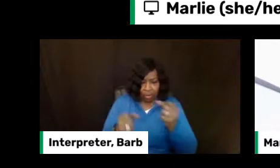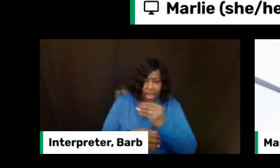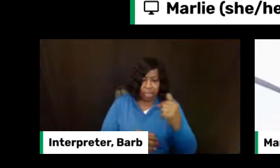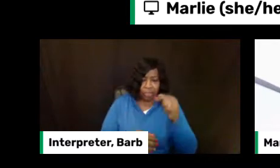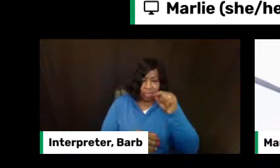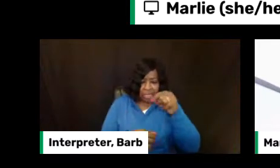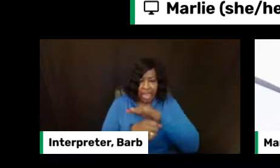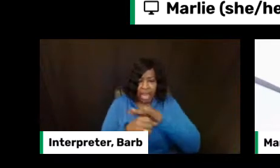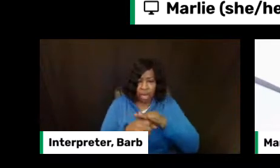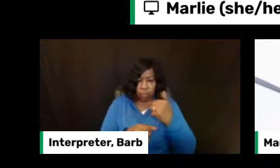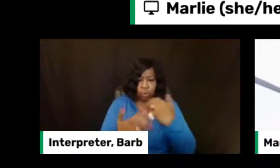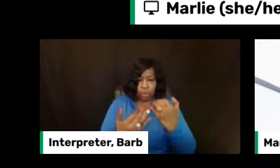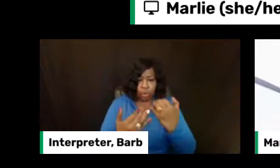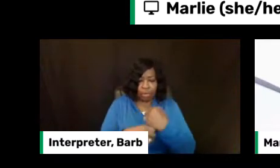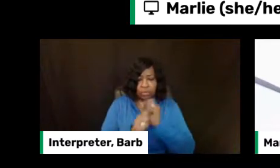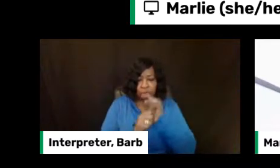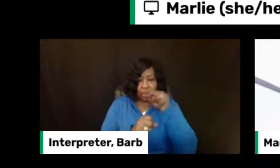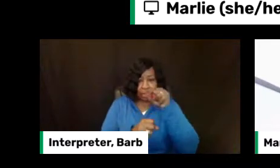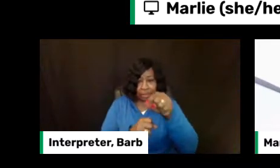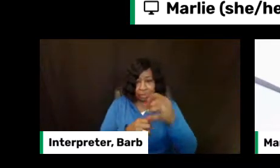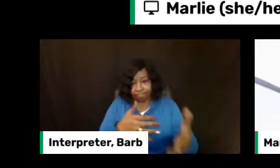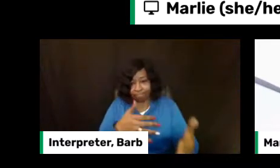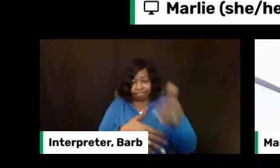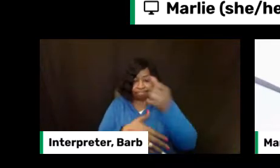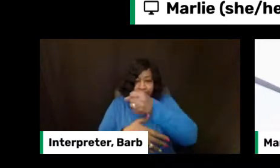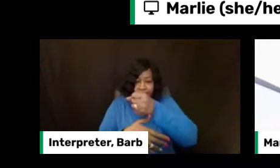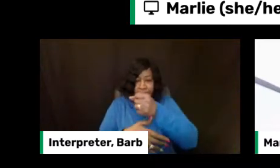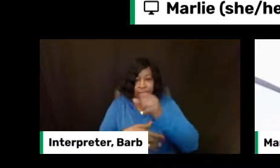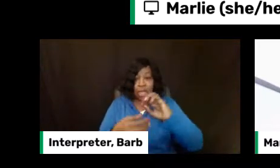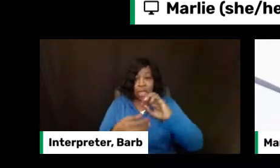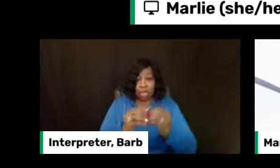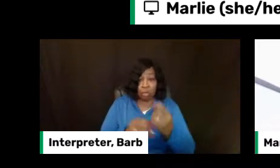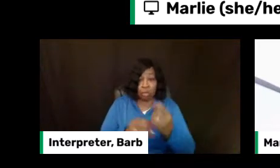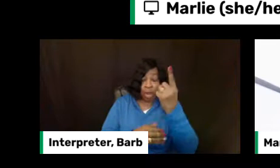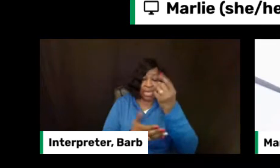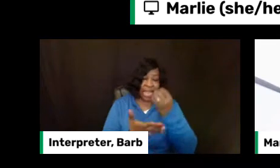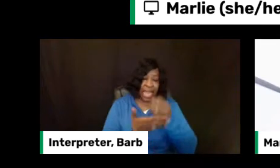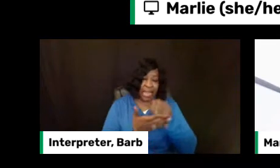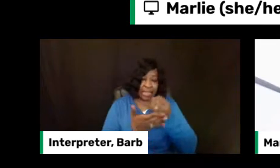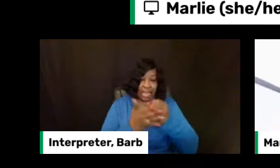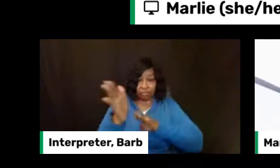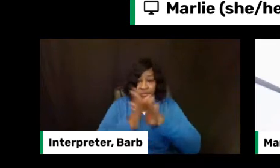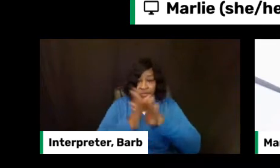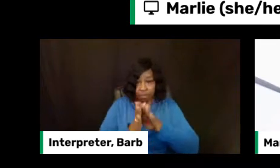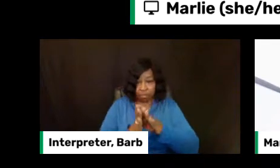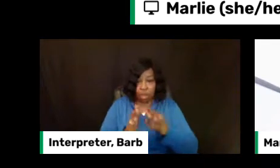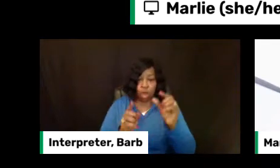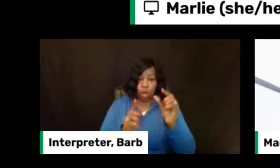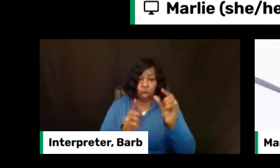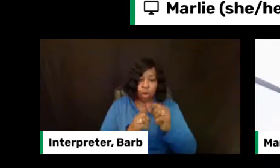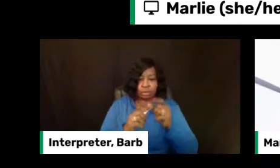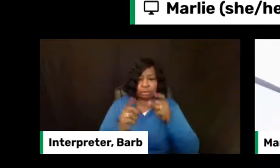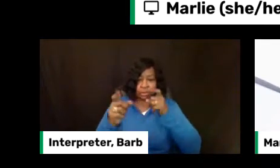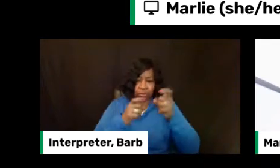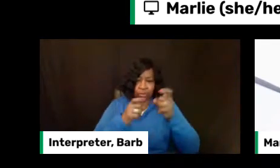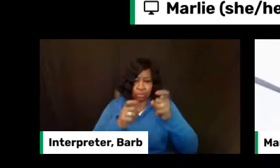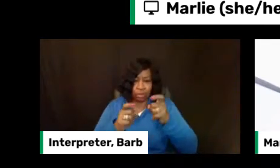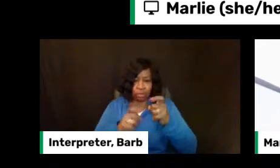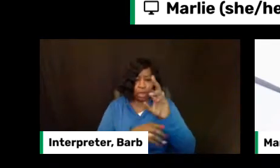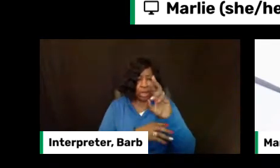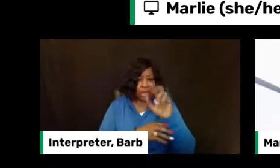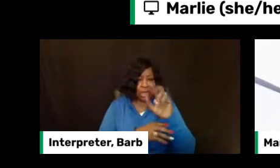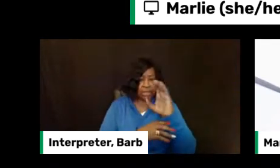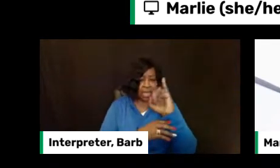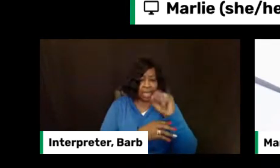at the forefront. So number one, economic development, again, works to address the racial wealth gap.